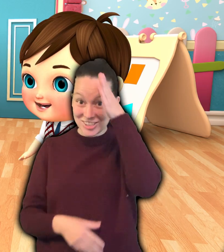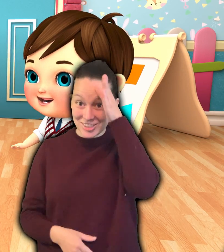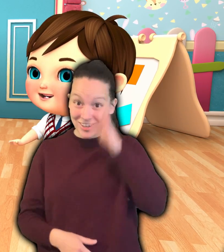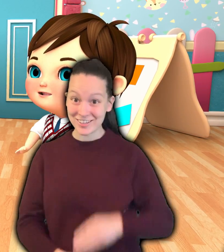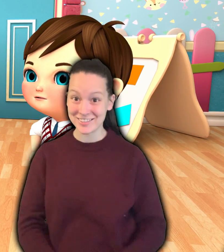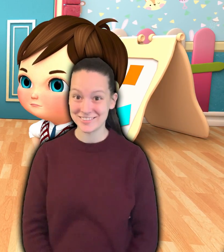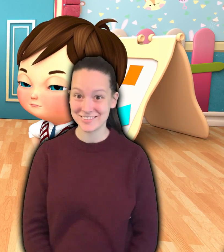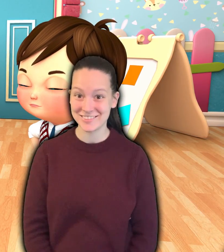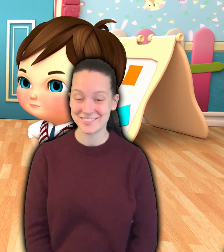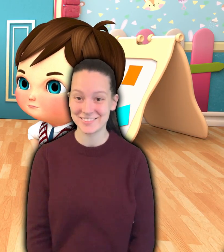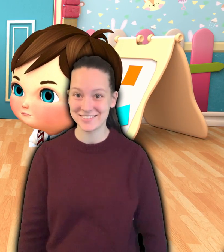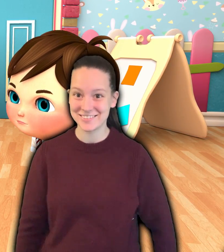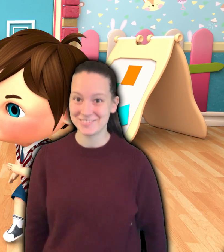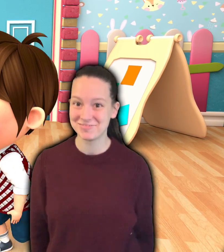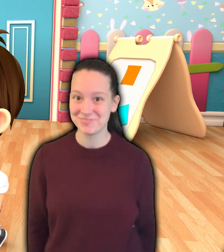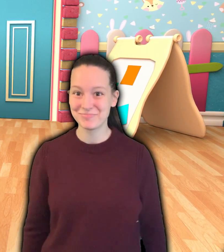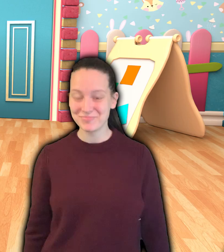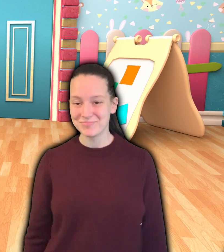baby